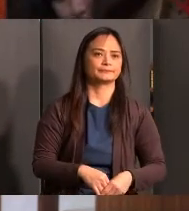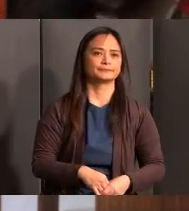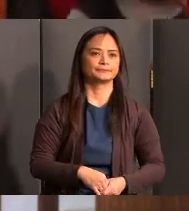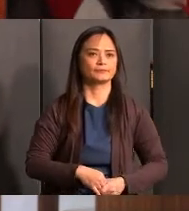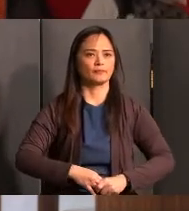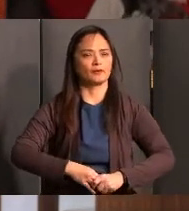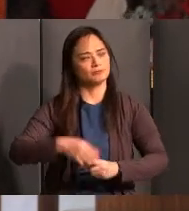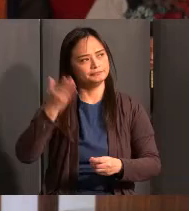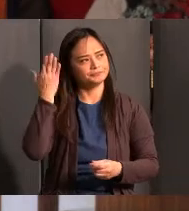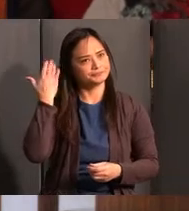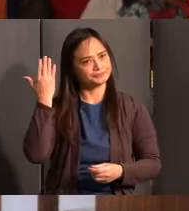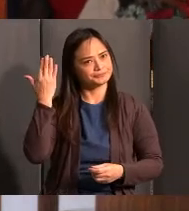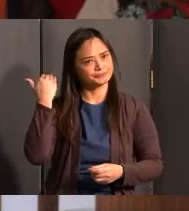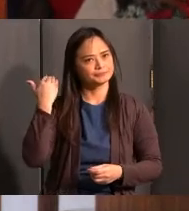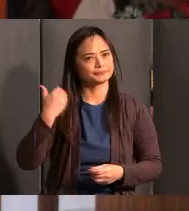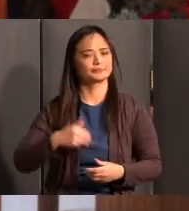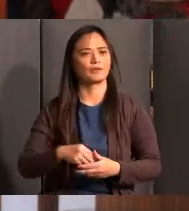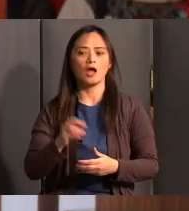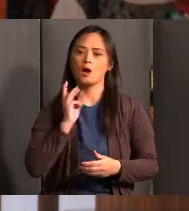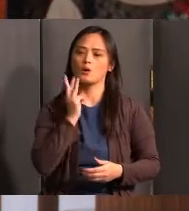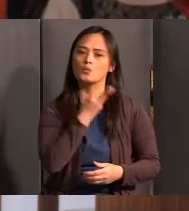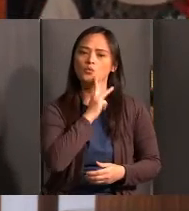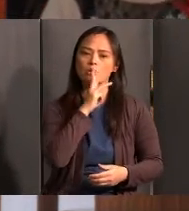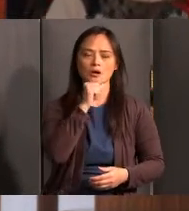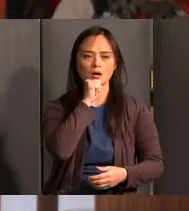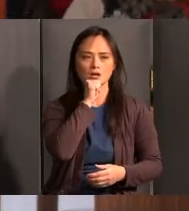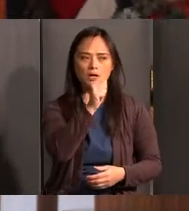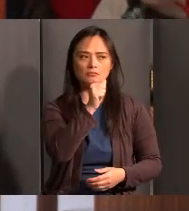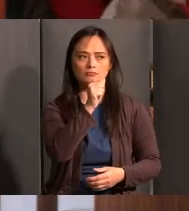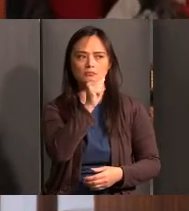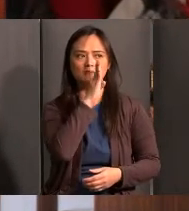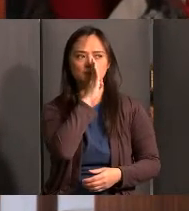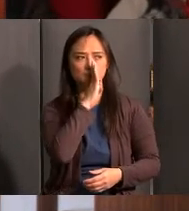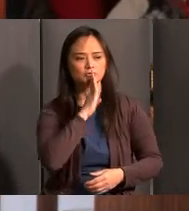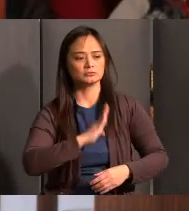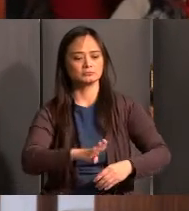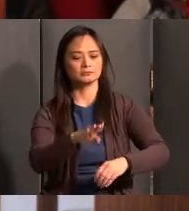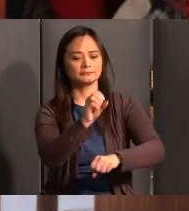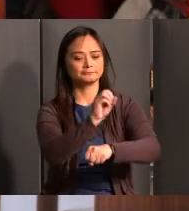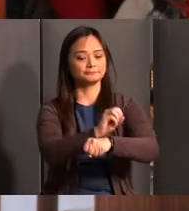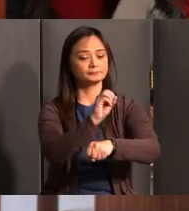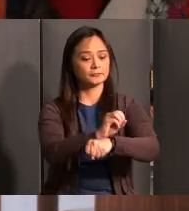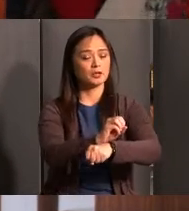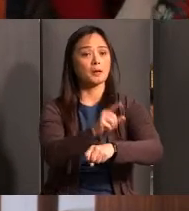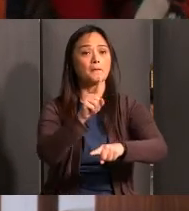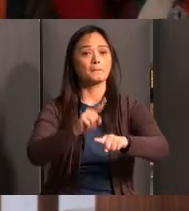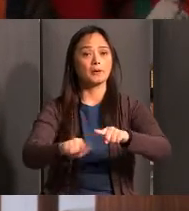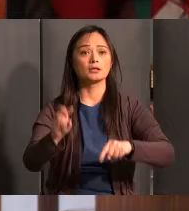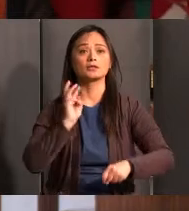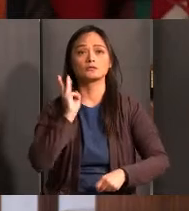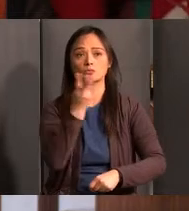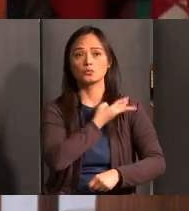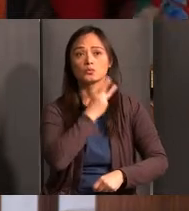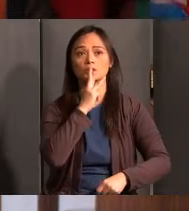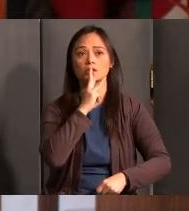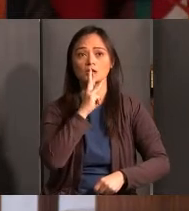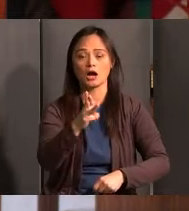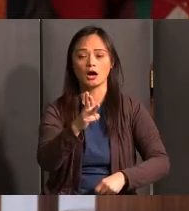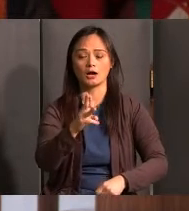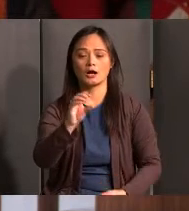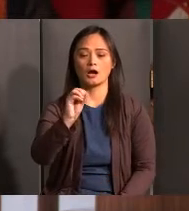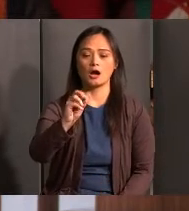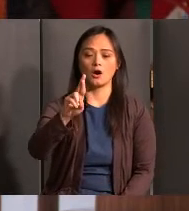we are is, ang sabi, we are not simply an organization, but we are an